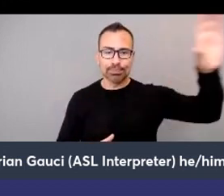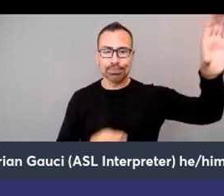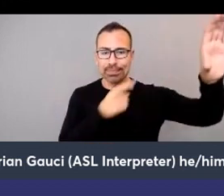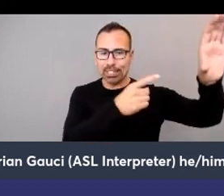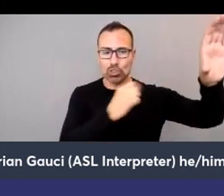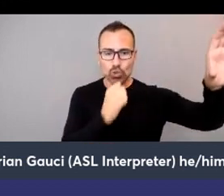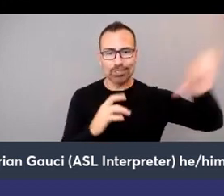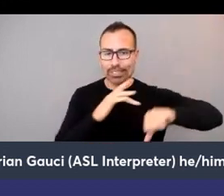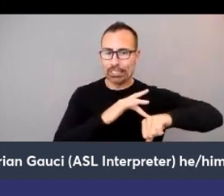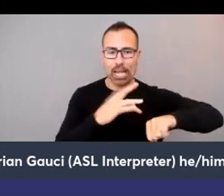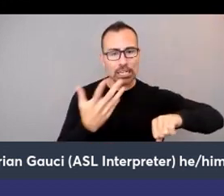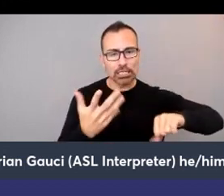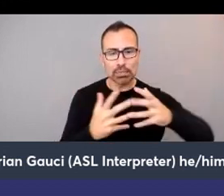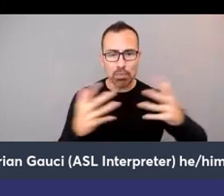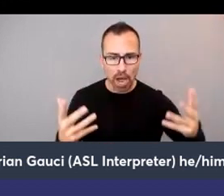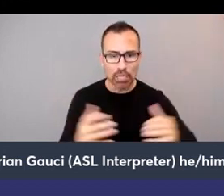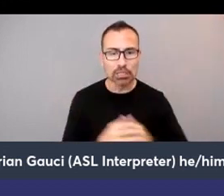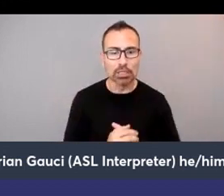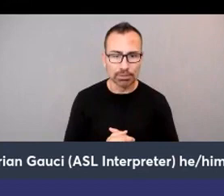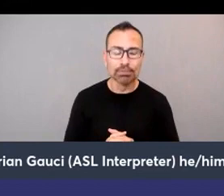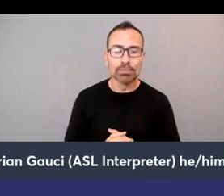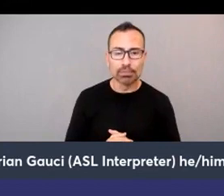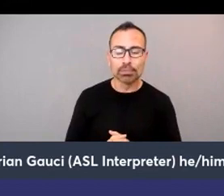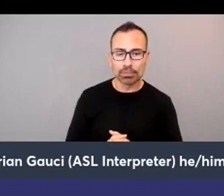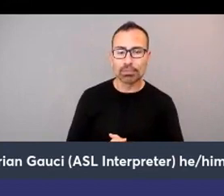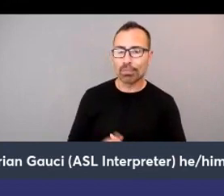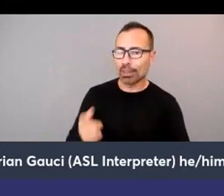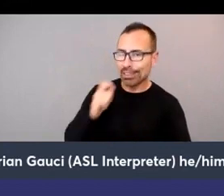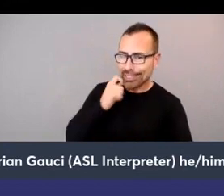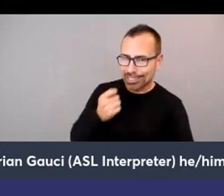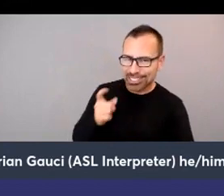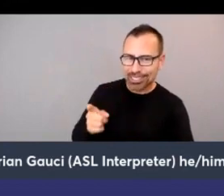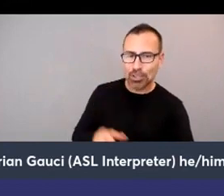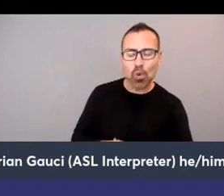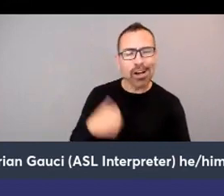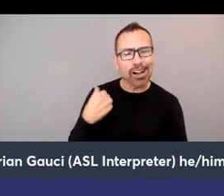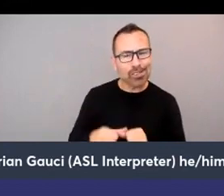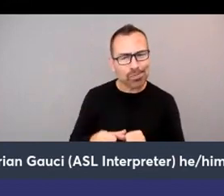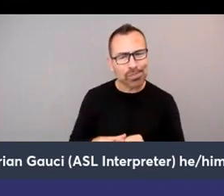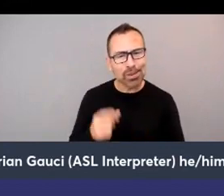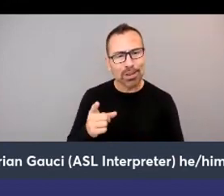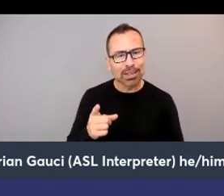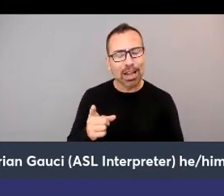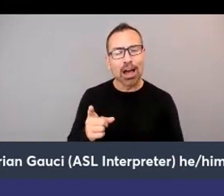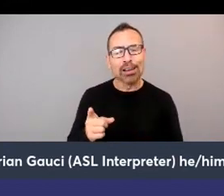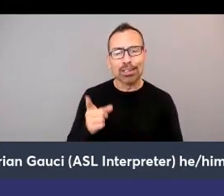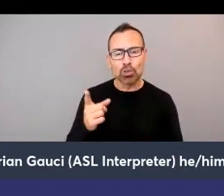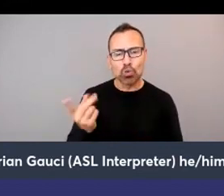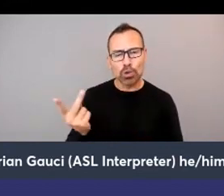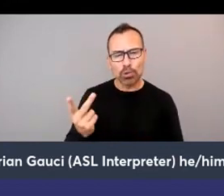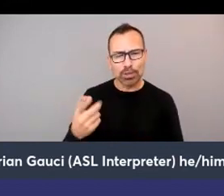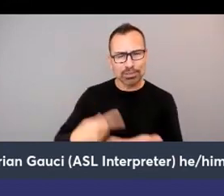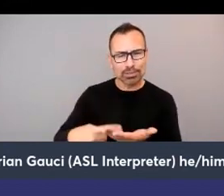Yeah. And I remember again, I was looking at this and talking with you before the